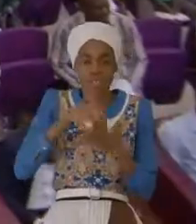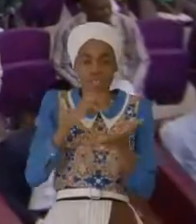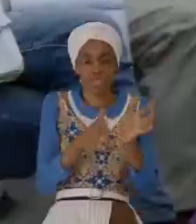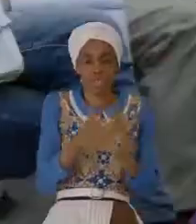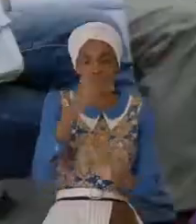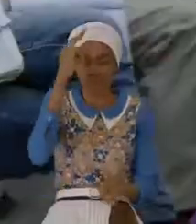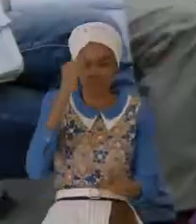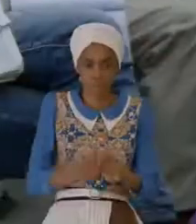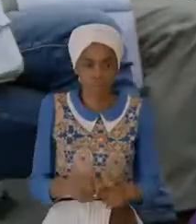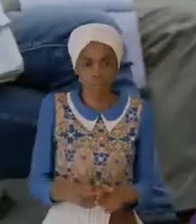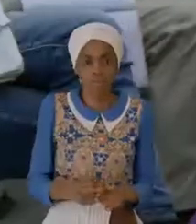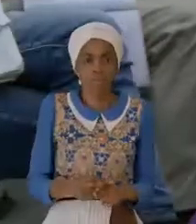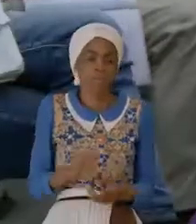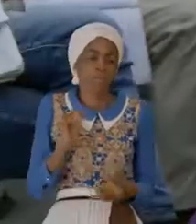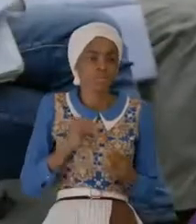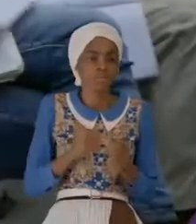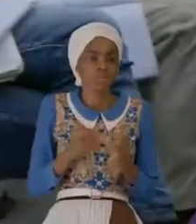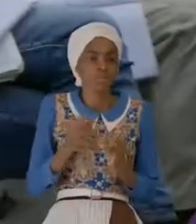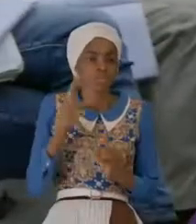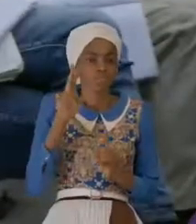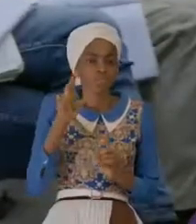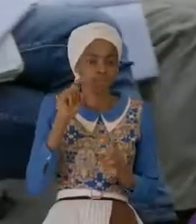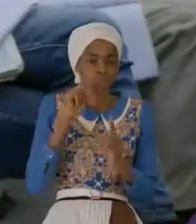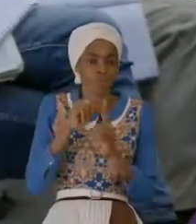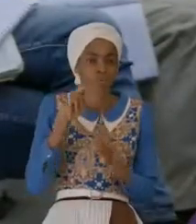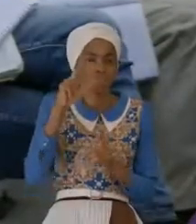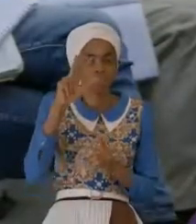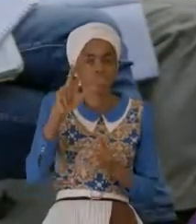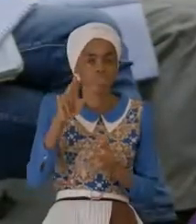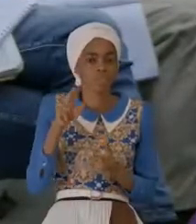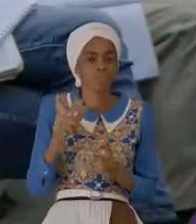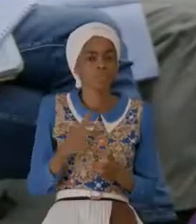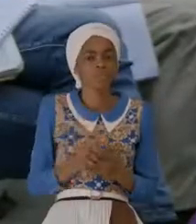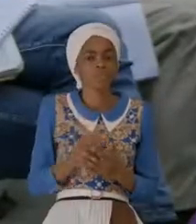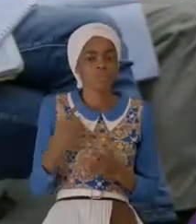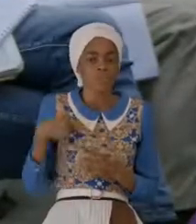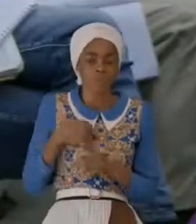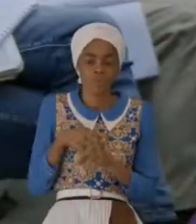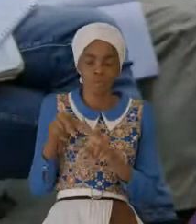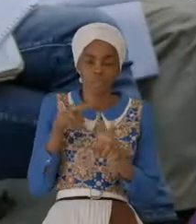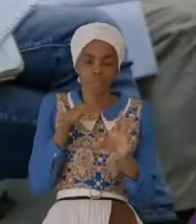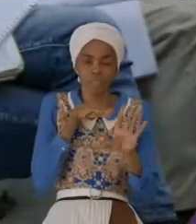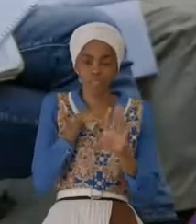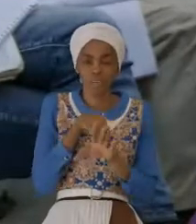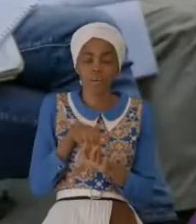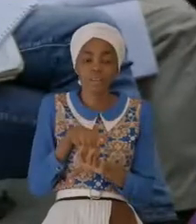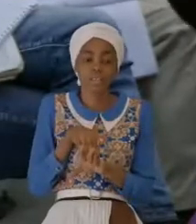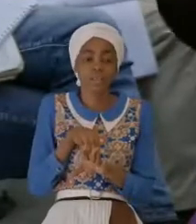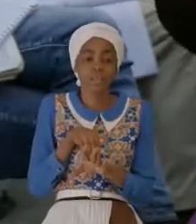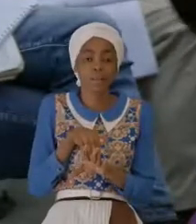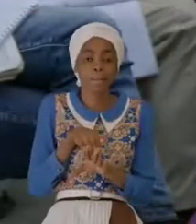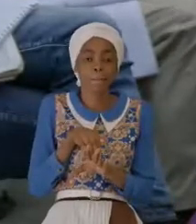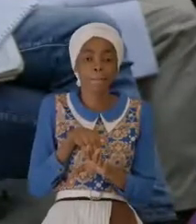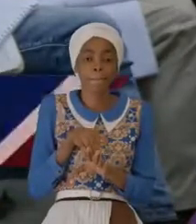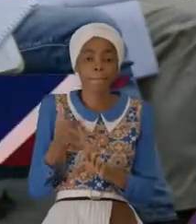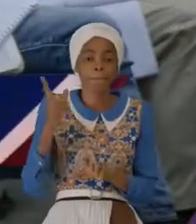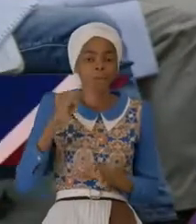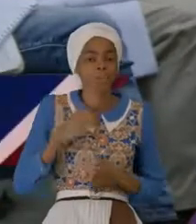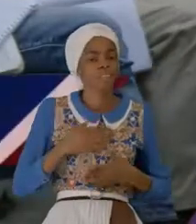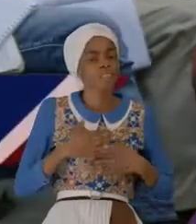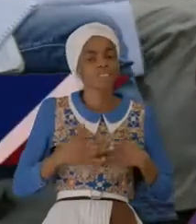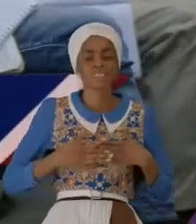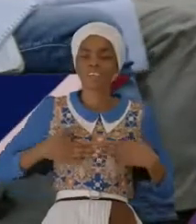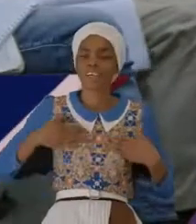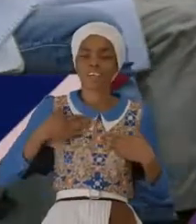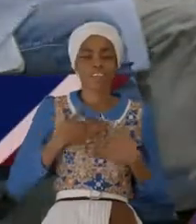we're coming to number three now Point number three we're looking at the delightful